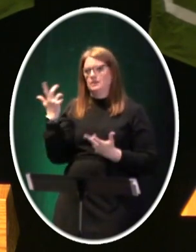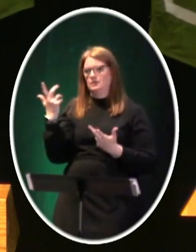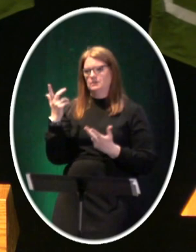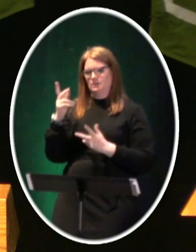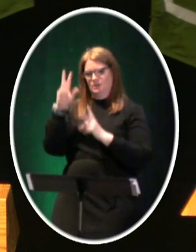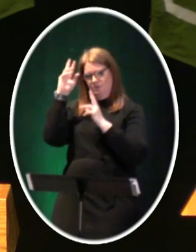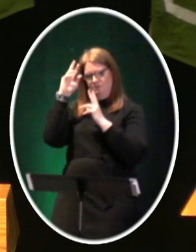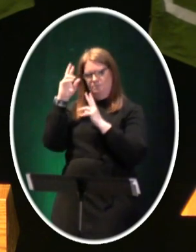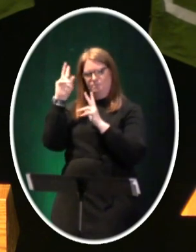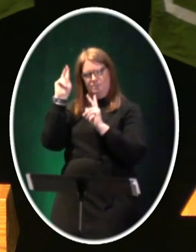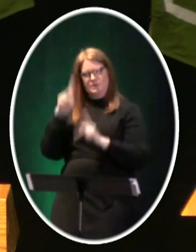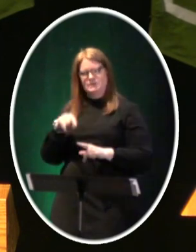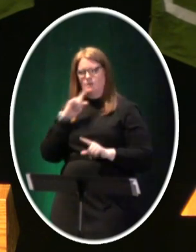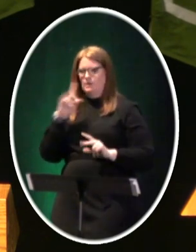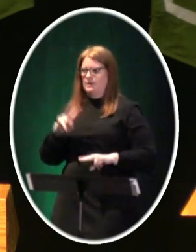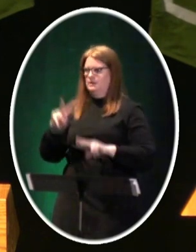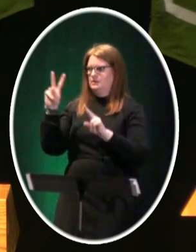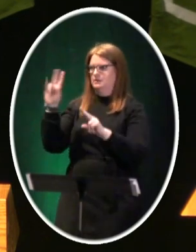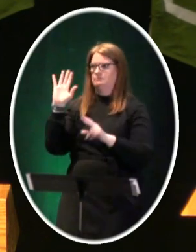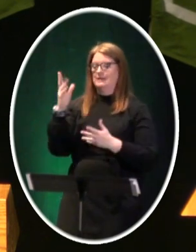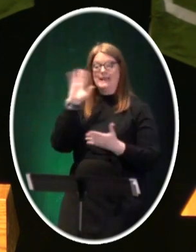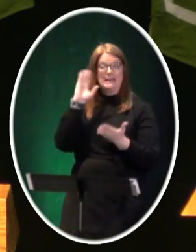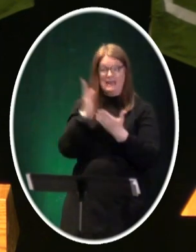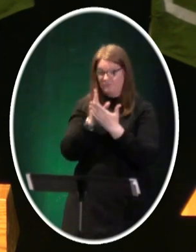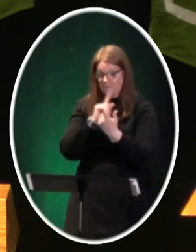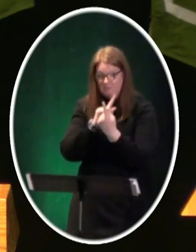in person. His name is Billy Graham,